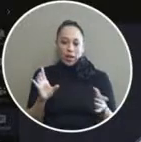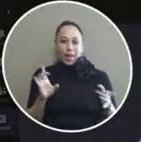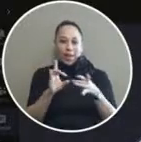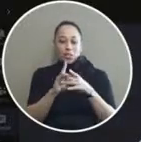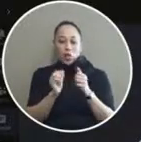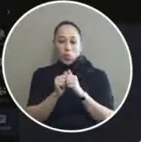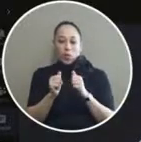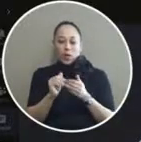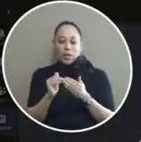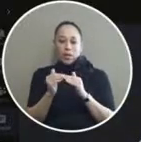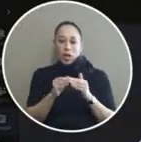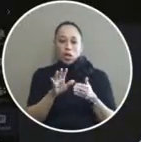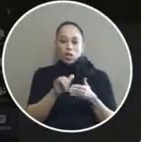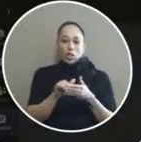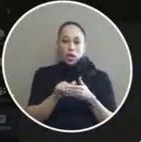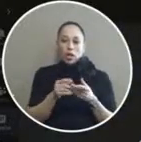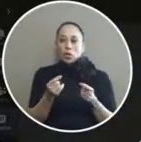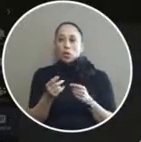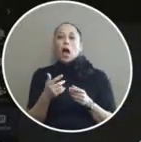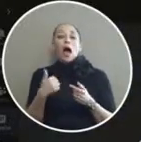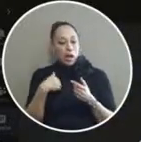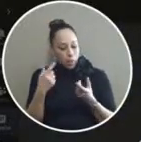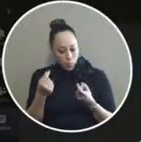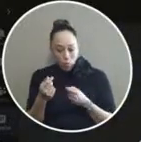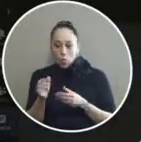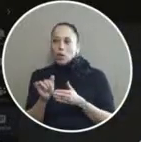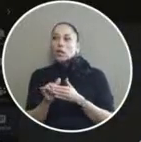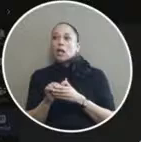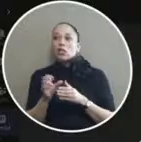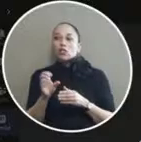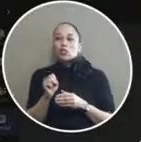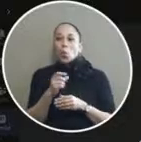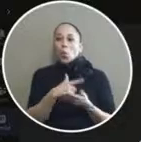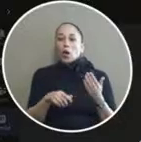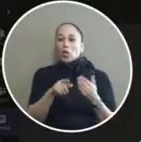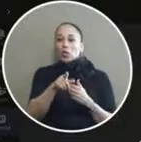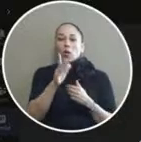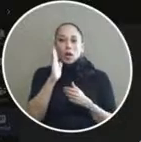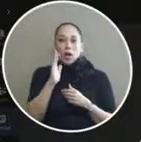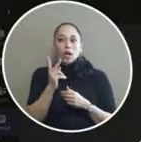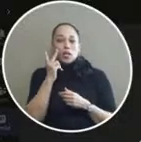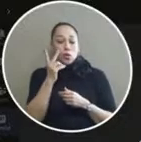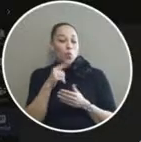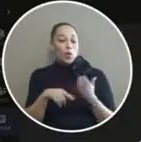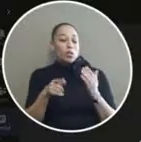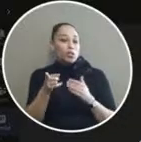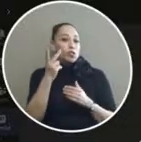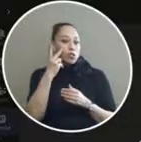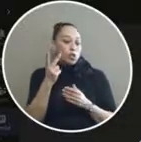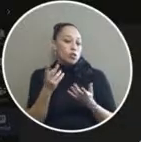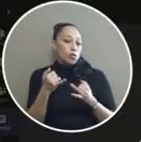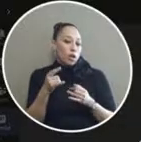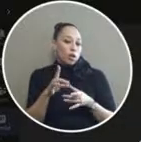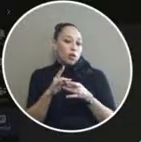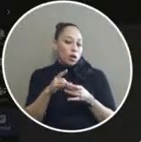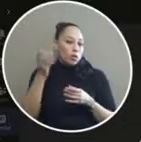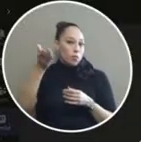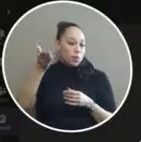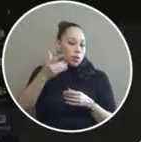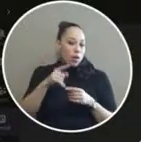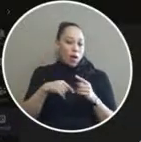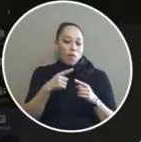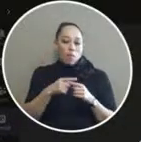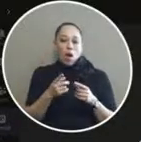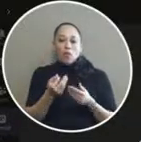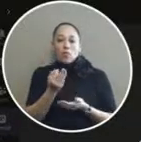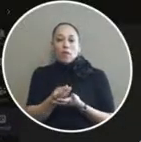the county on those efforts, and I've been doing that. And so what you're going to see, or what you saw today in terms of our presentation and the funding